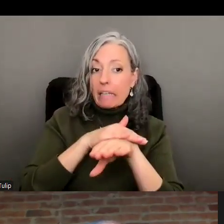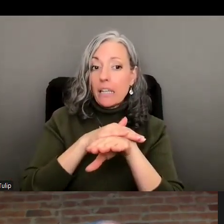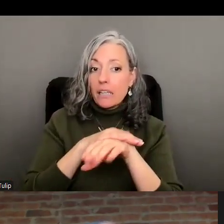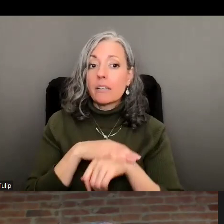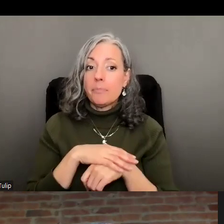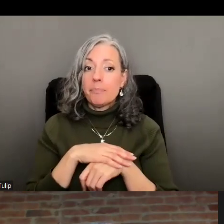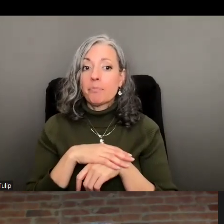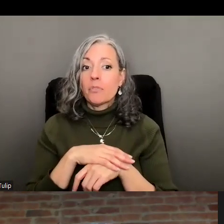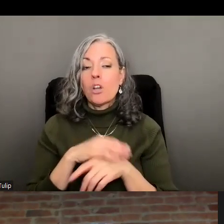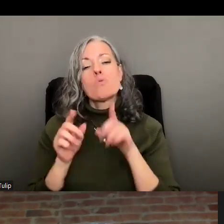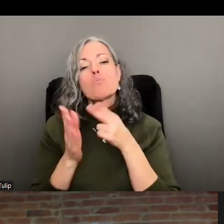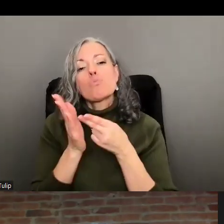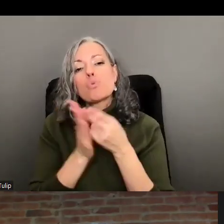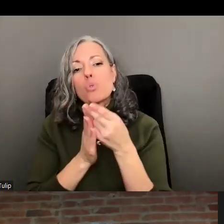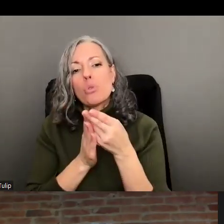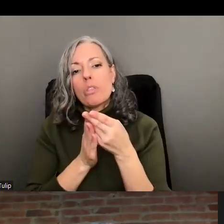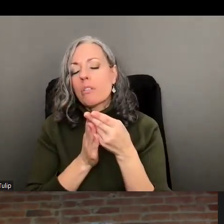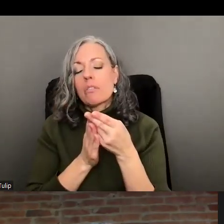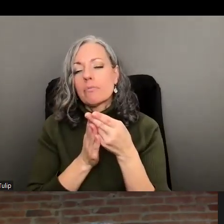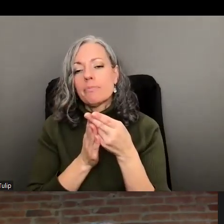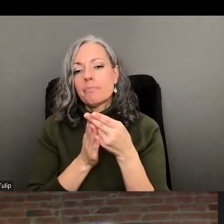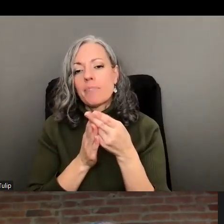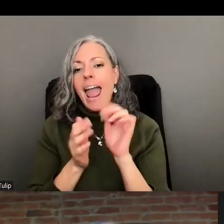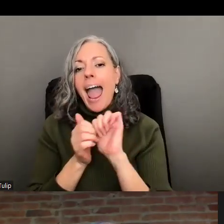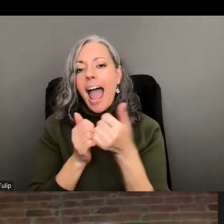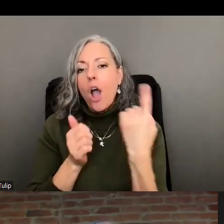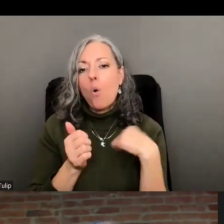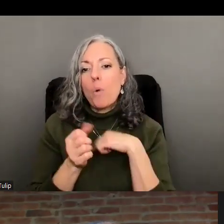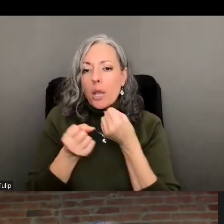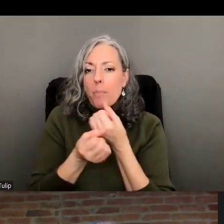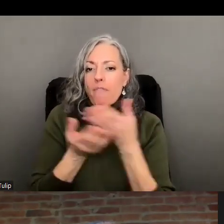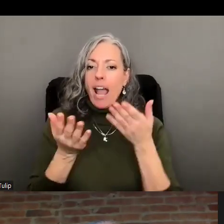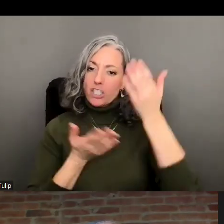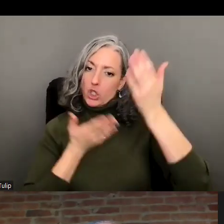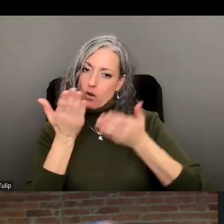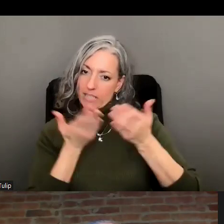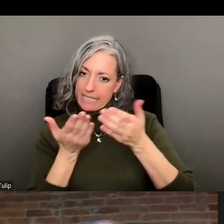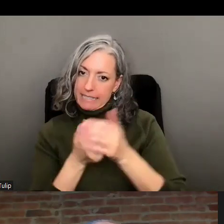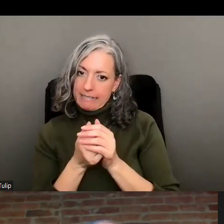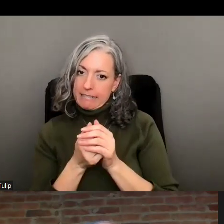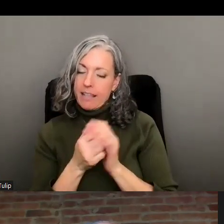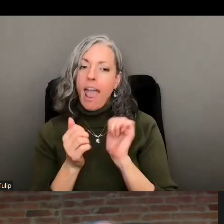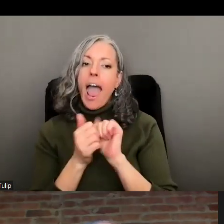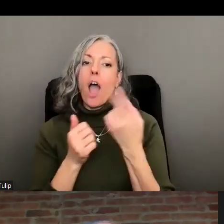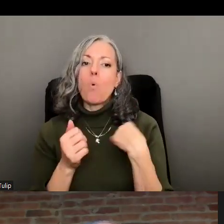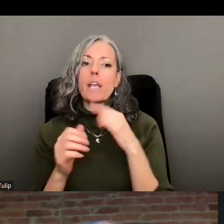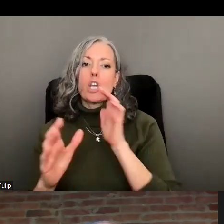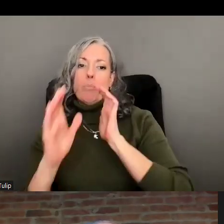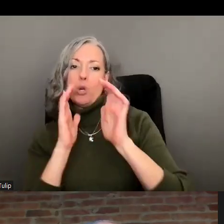The truth that, you know, how we provide our services, how we